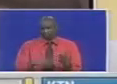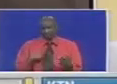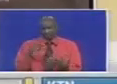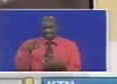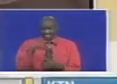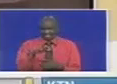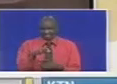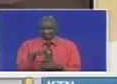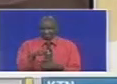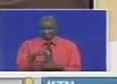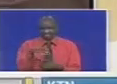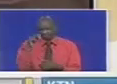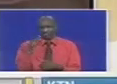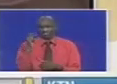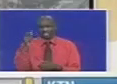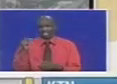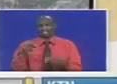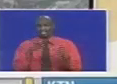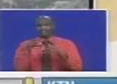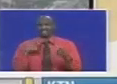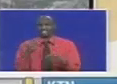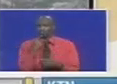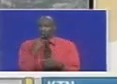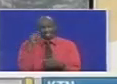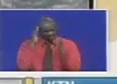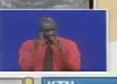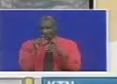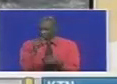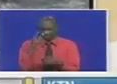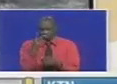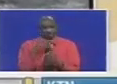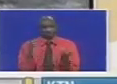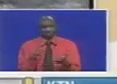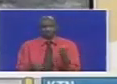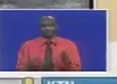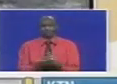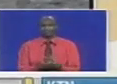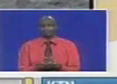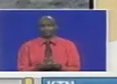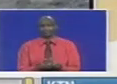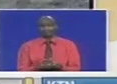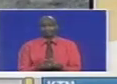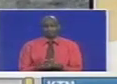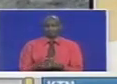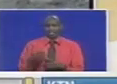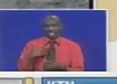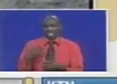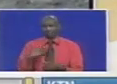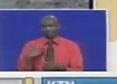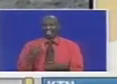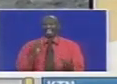not just Tana River and Turkana? Absolutely. If you see, we have addressed virtually the